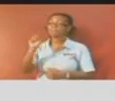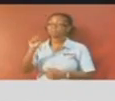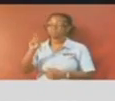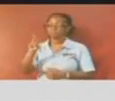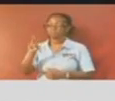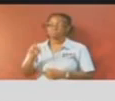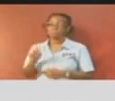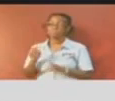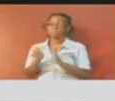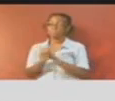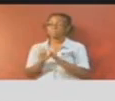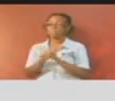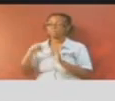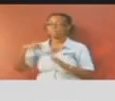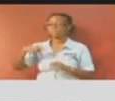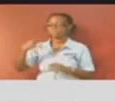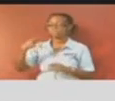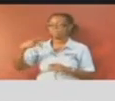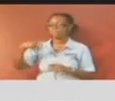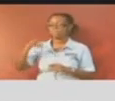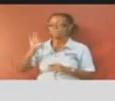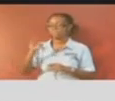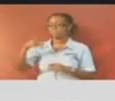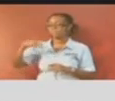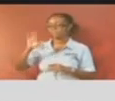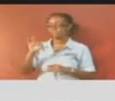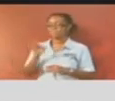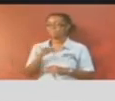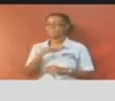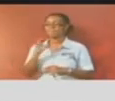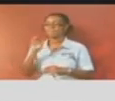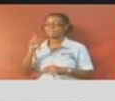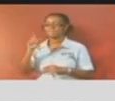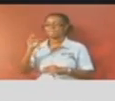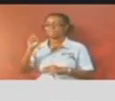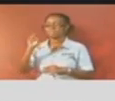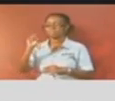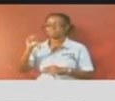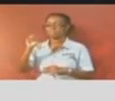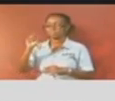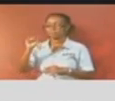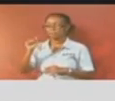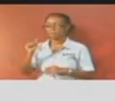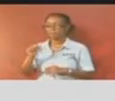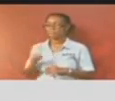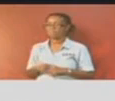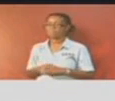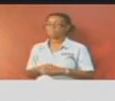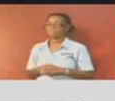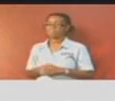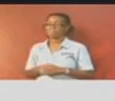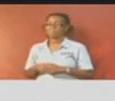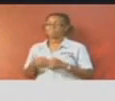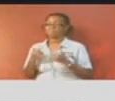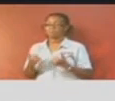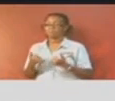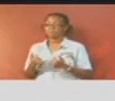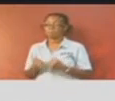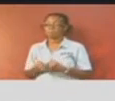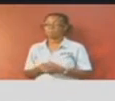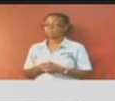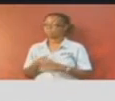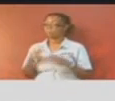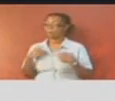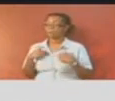Moderna. Protein-based vaccines, they don't have in approval stage as yet with WHO any proteinaceous of